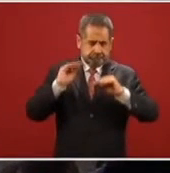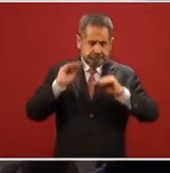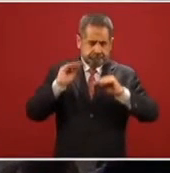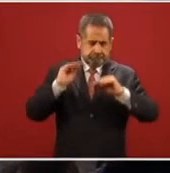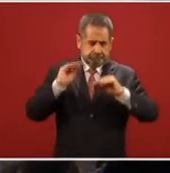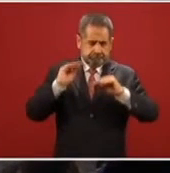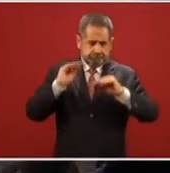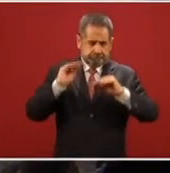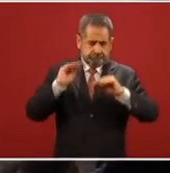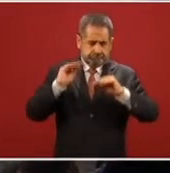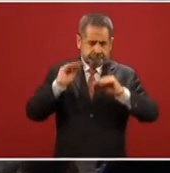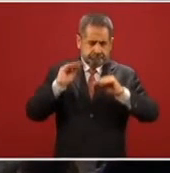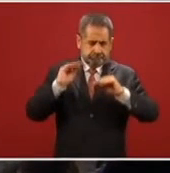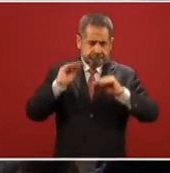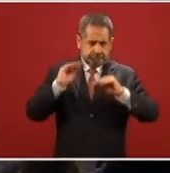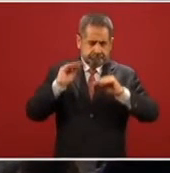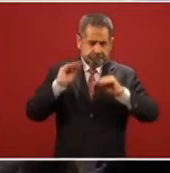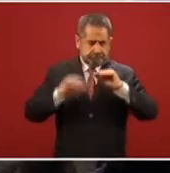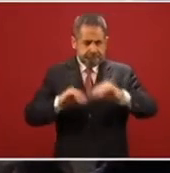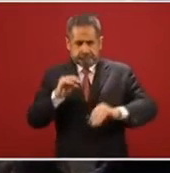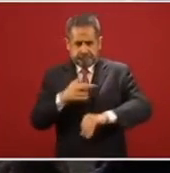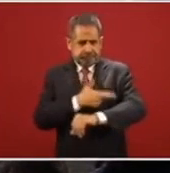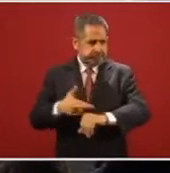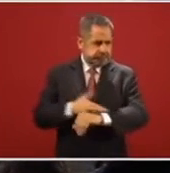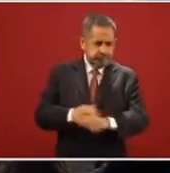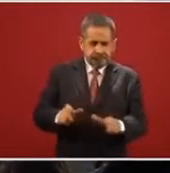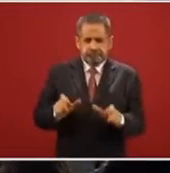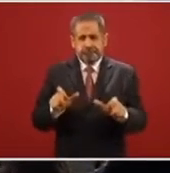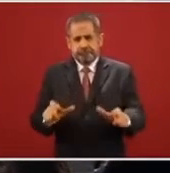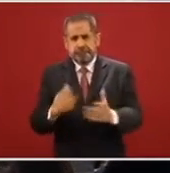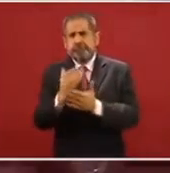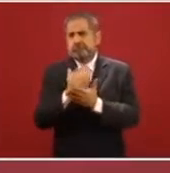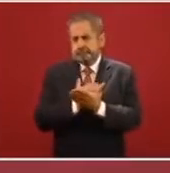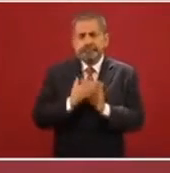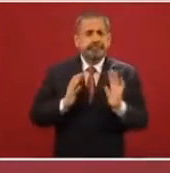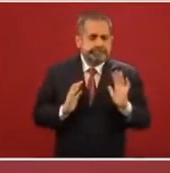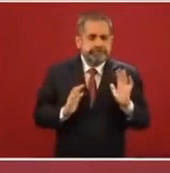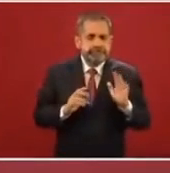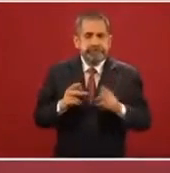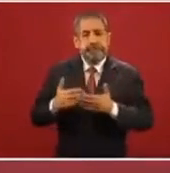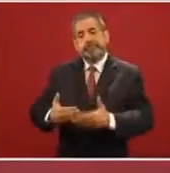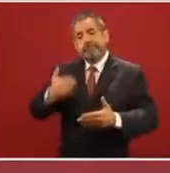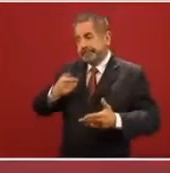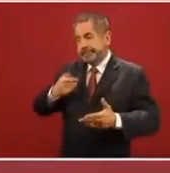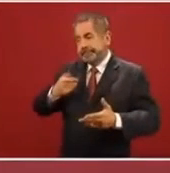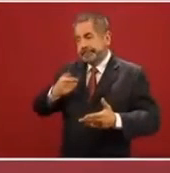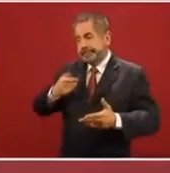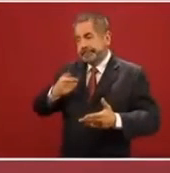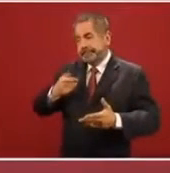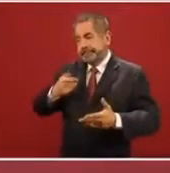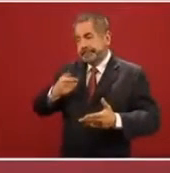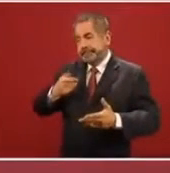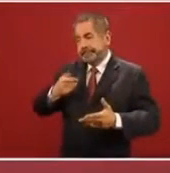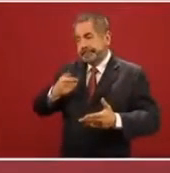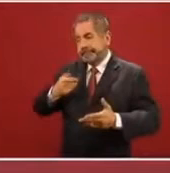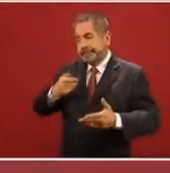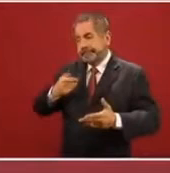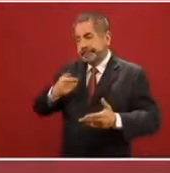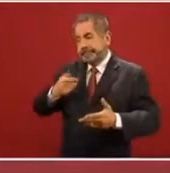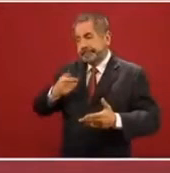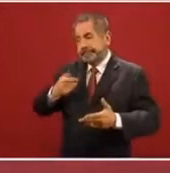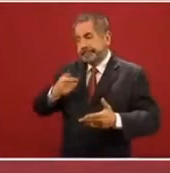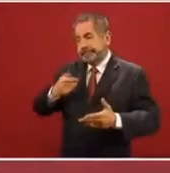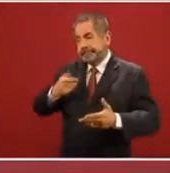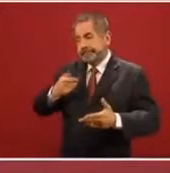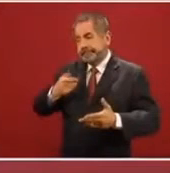the installation of these measures, dado que fue una medida planeada con antelación given